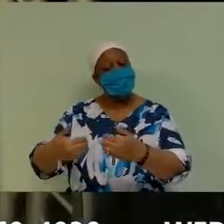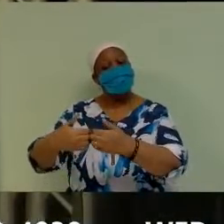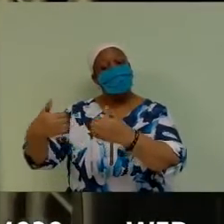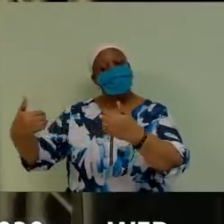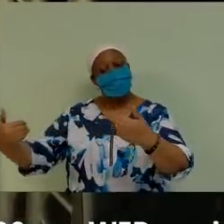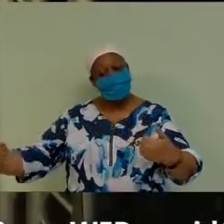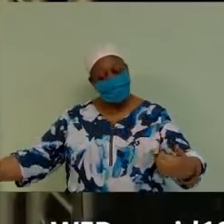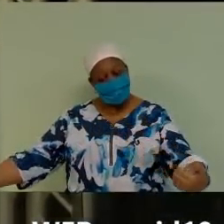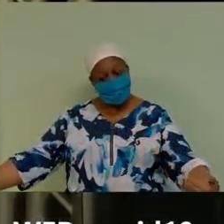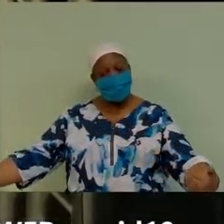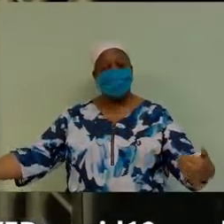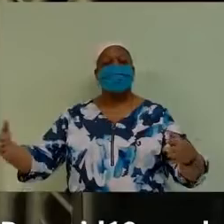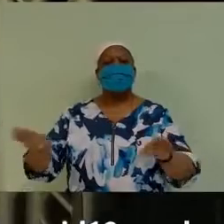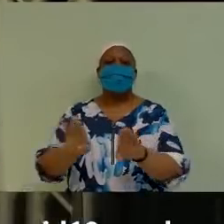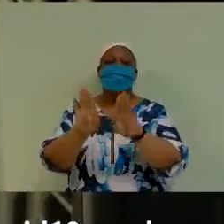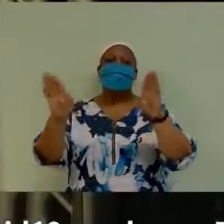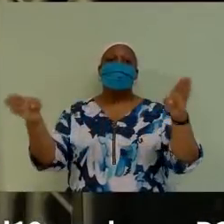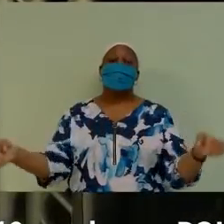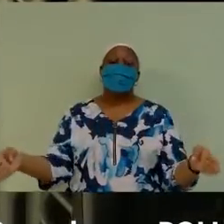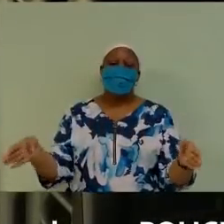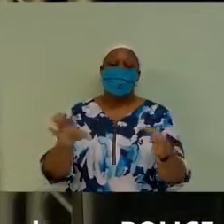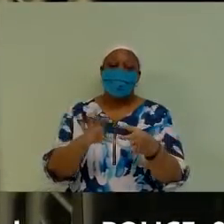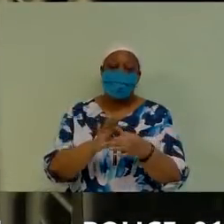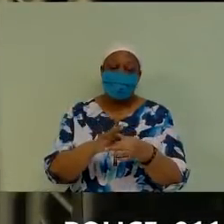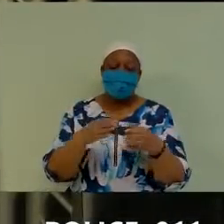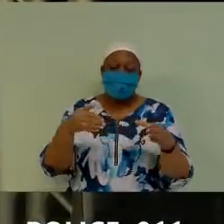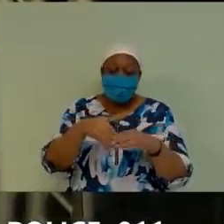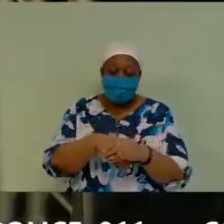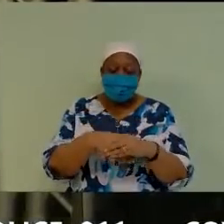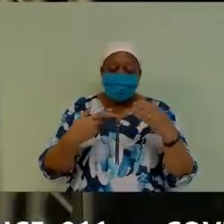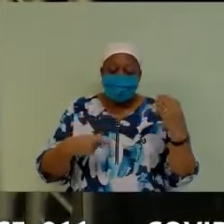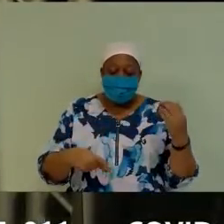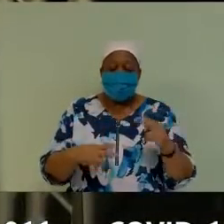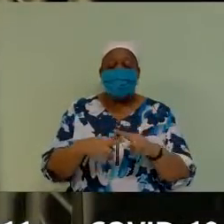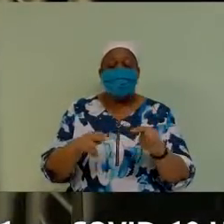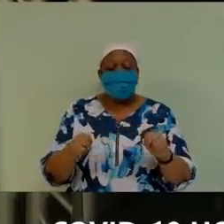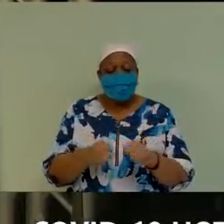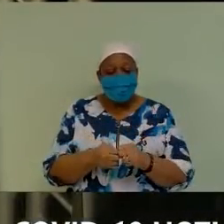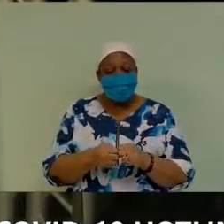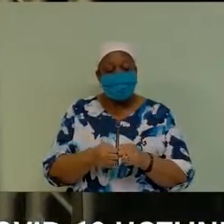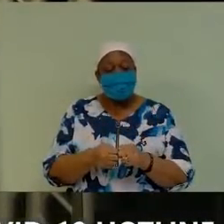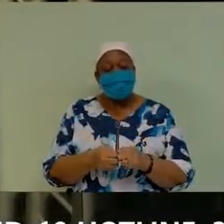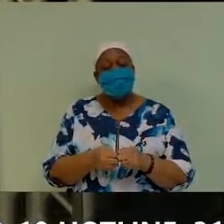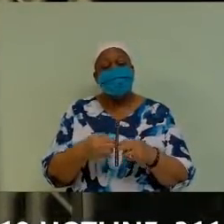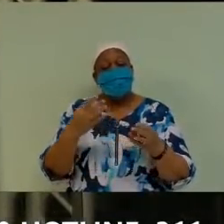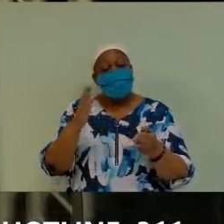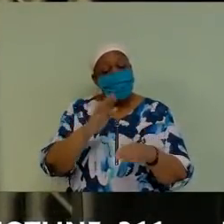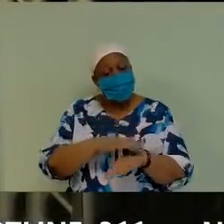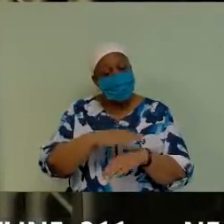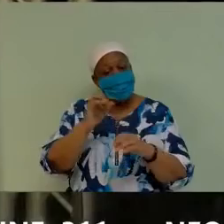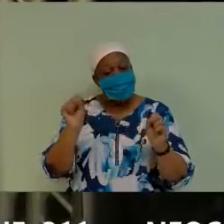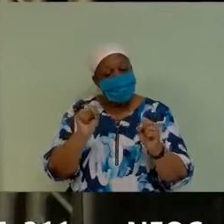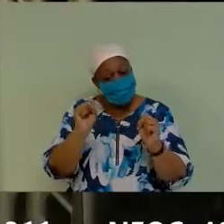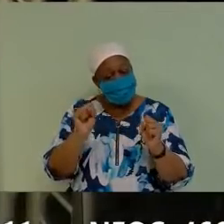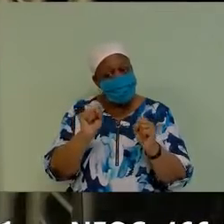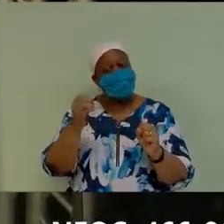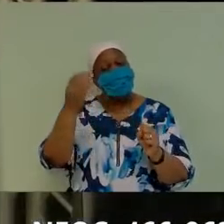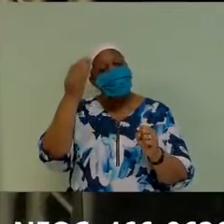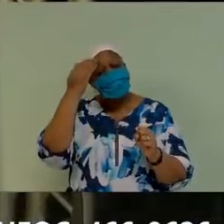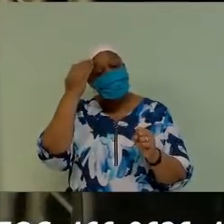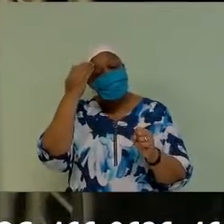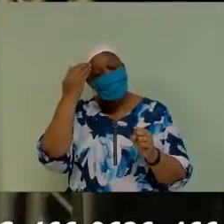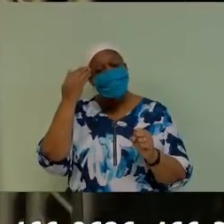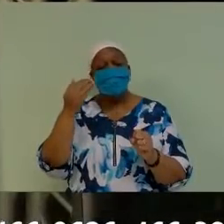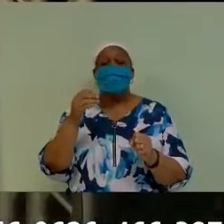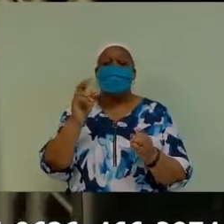relaxing restrictions within the closed borders of St. Kitts and Nevis. And so as soon as the